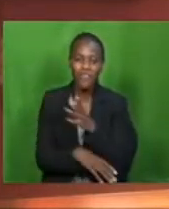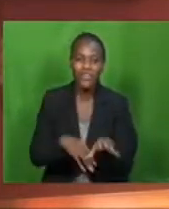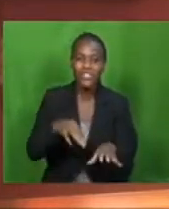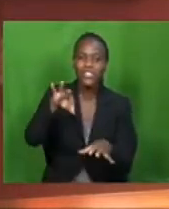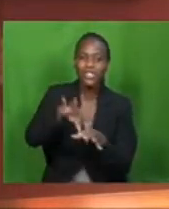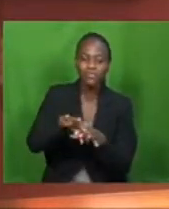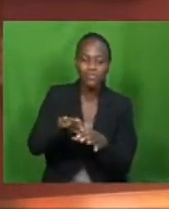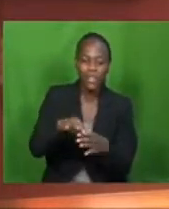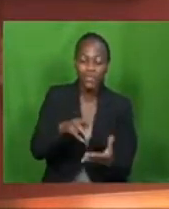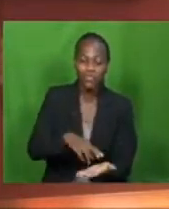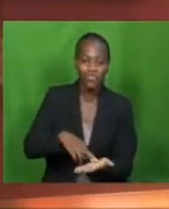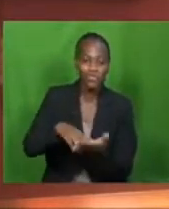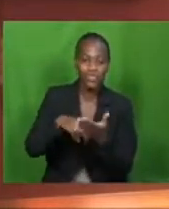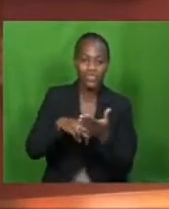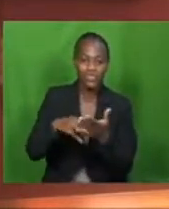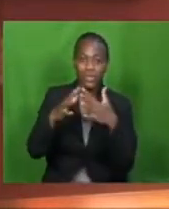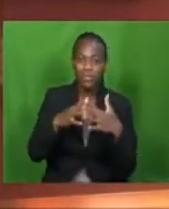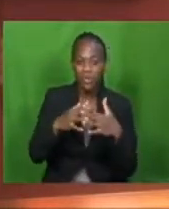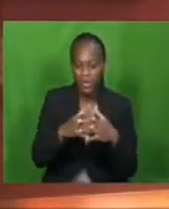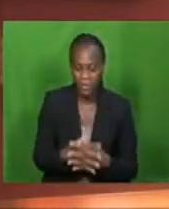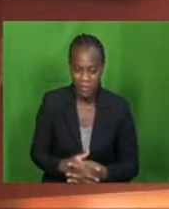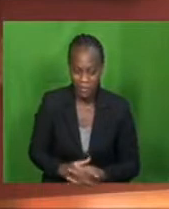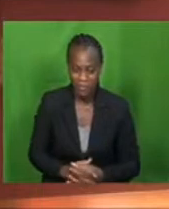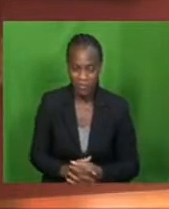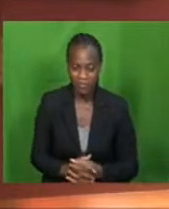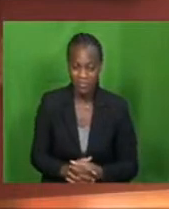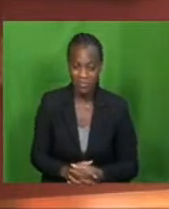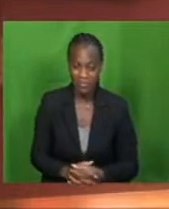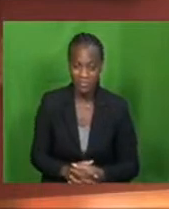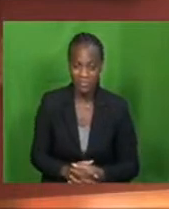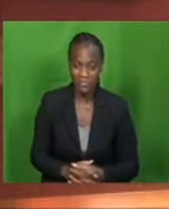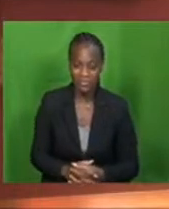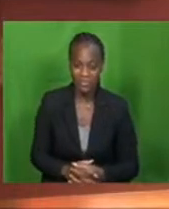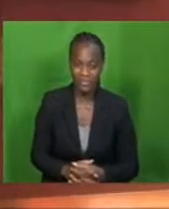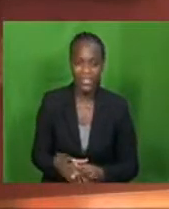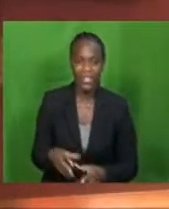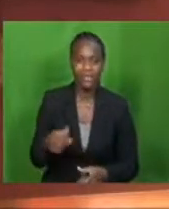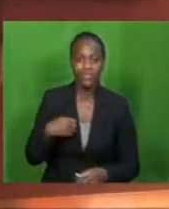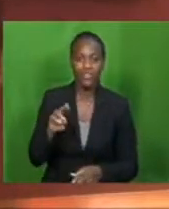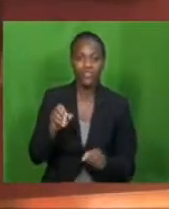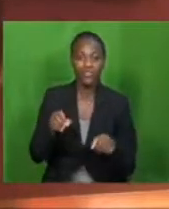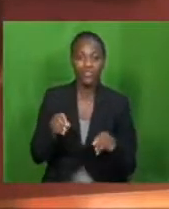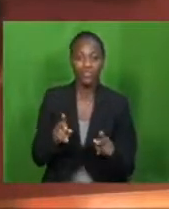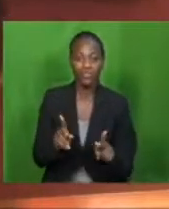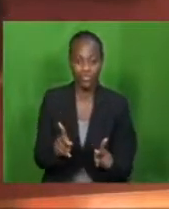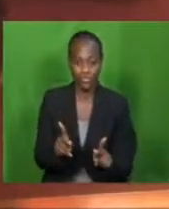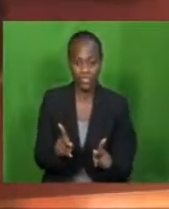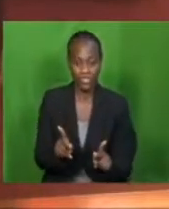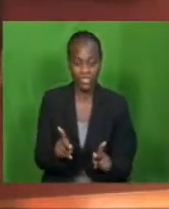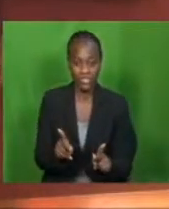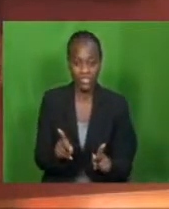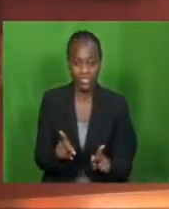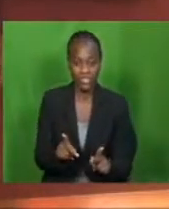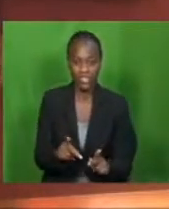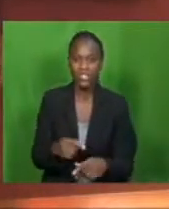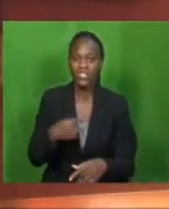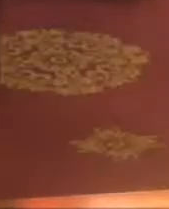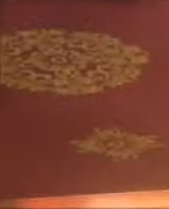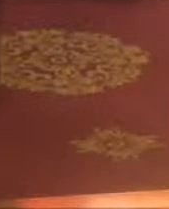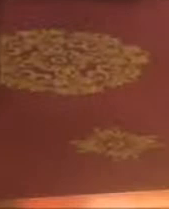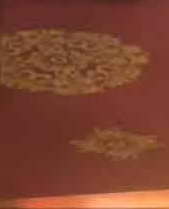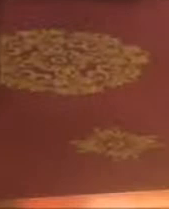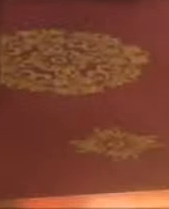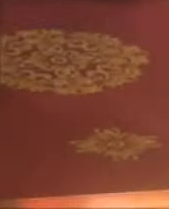Elizabeth II. Mr. Speaker, let me use this opportunity to call on